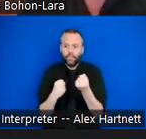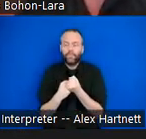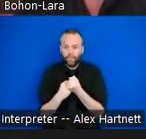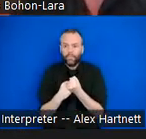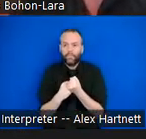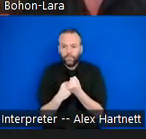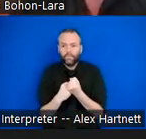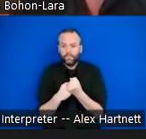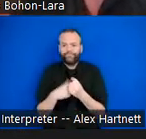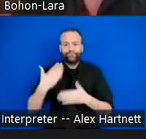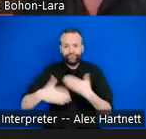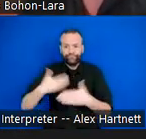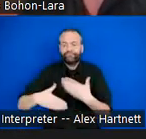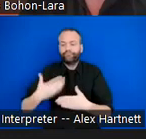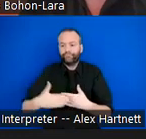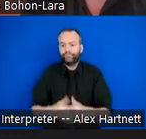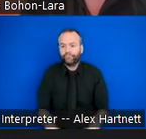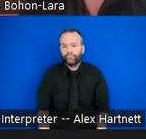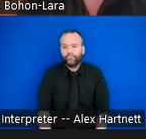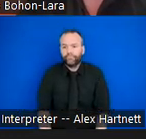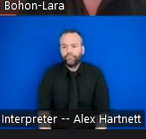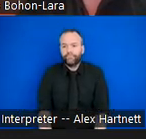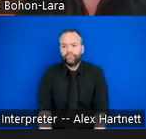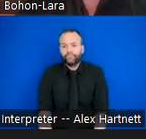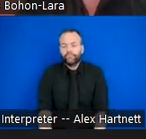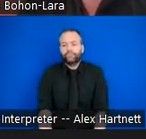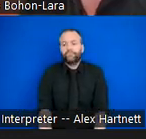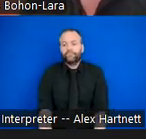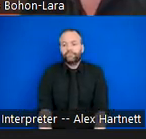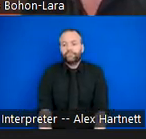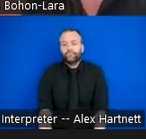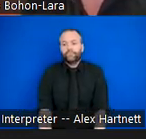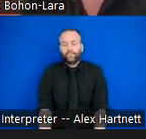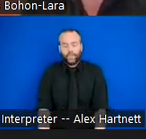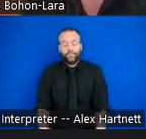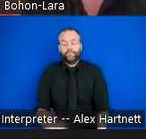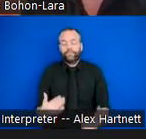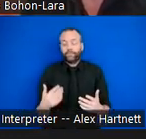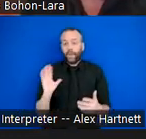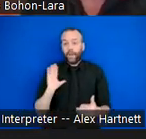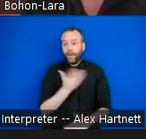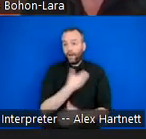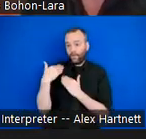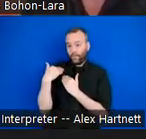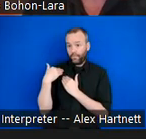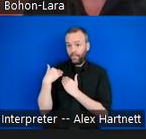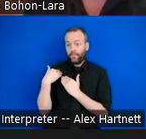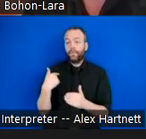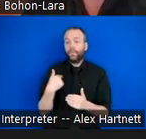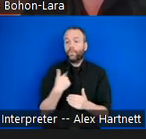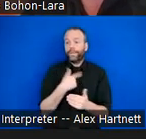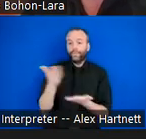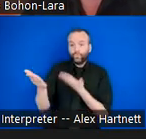fears than ask the important questions and search for those answers. We as mental health workers need to show them compassion,